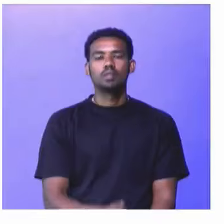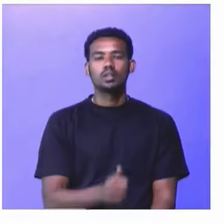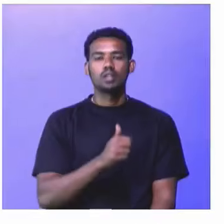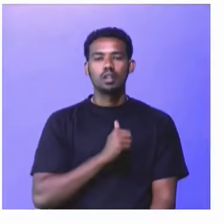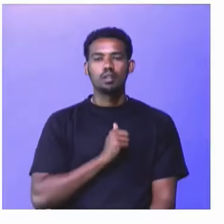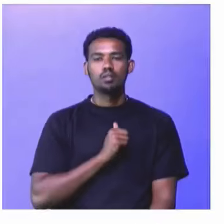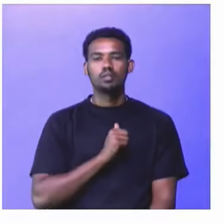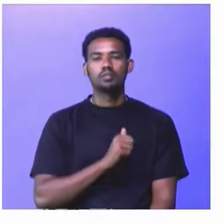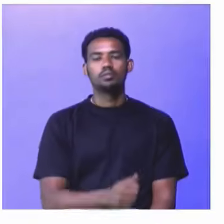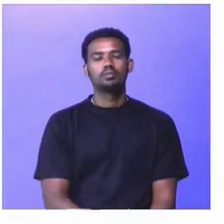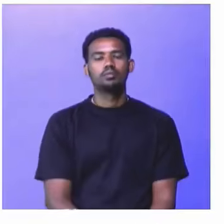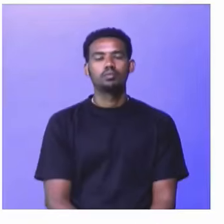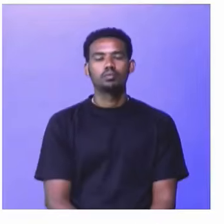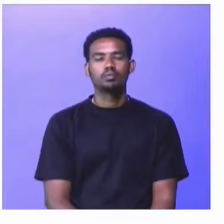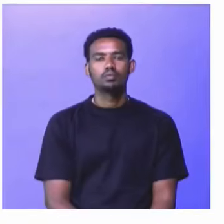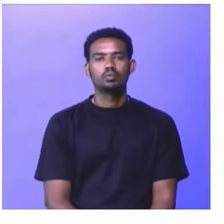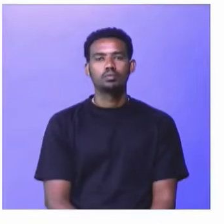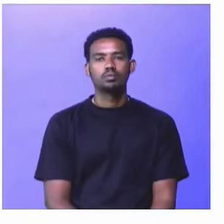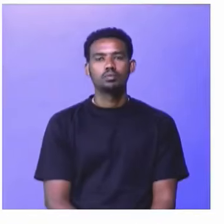myself.